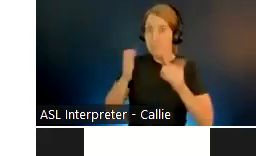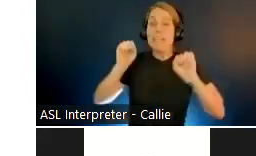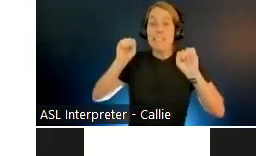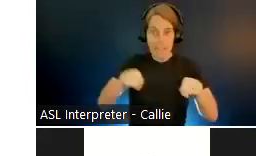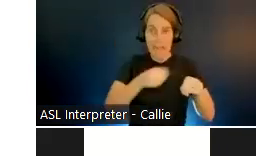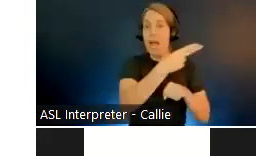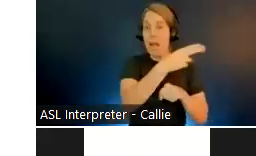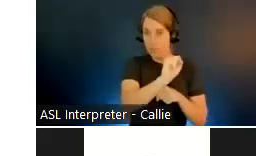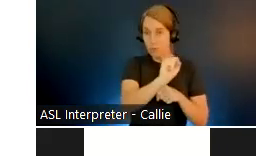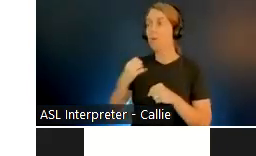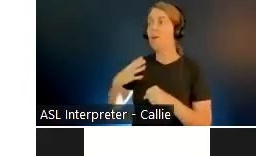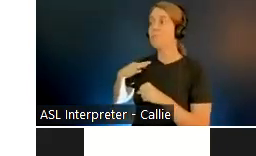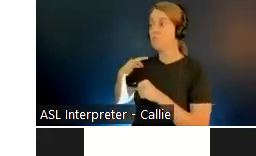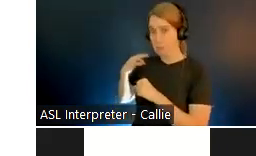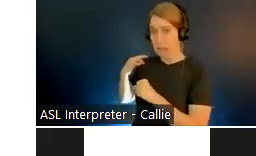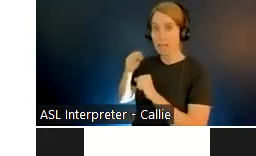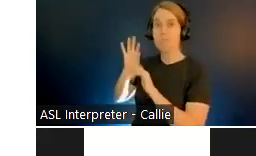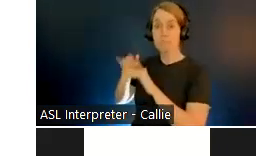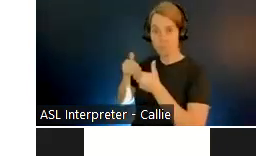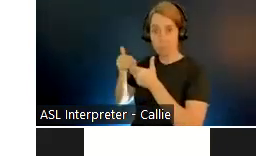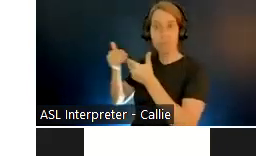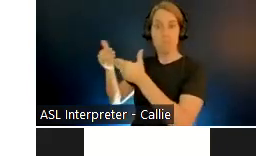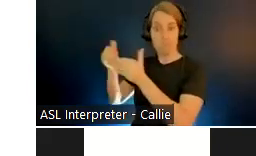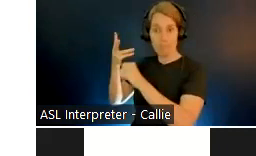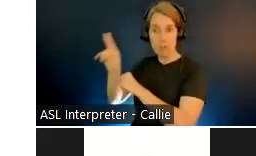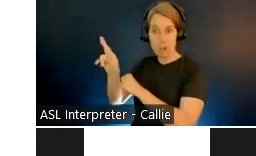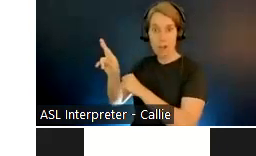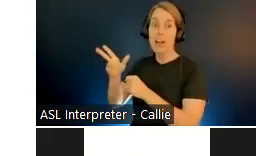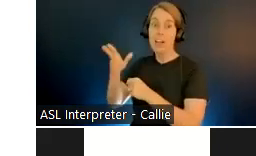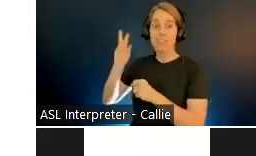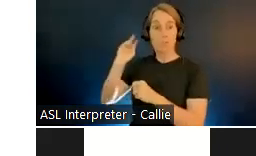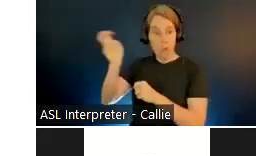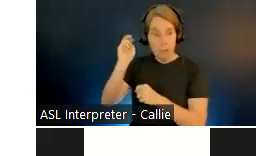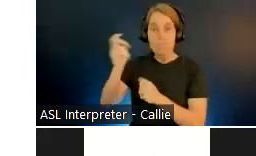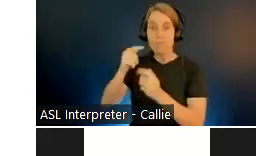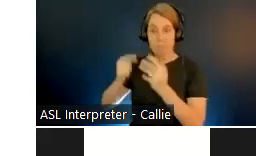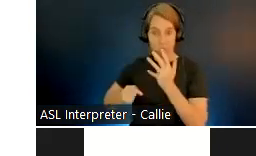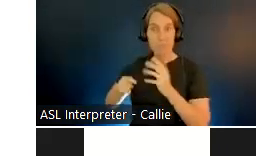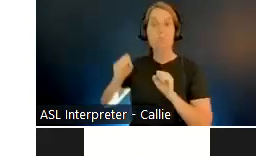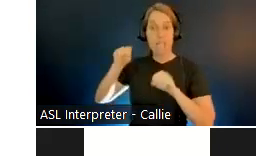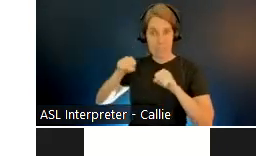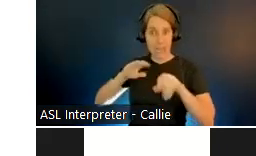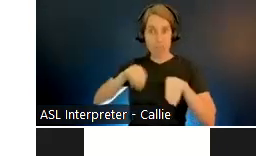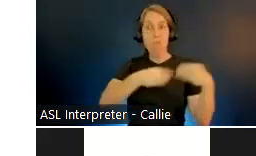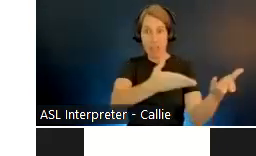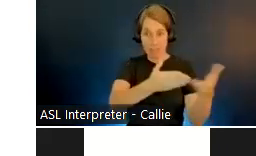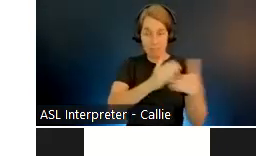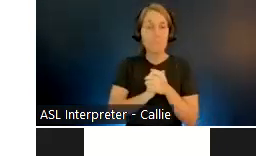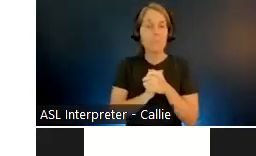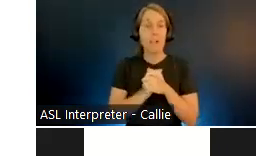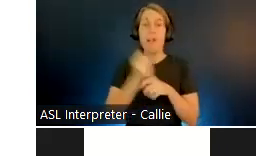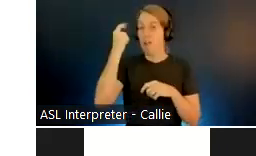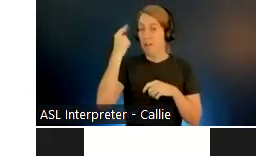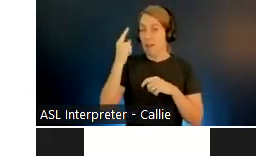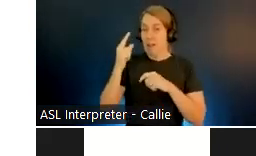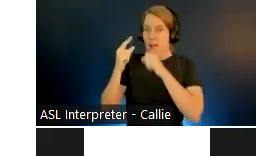or transition services. And requiring the IPE to be in place before the student exits